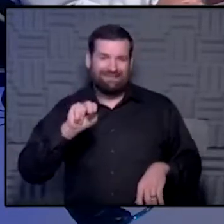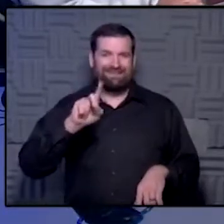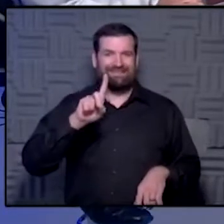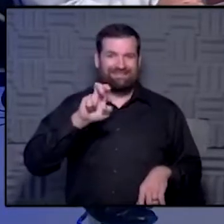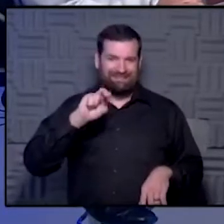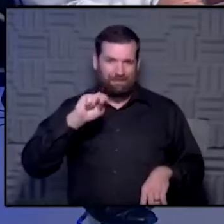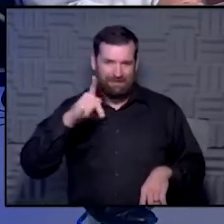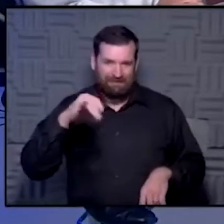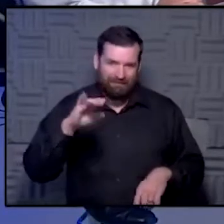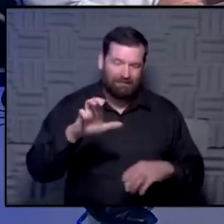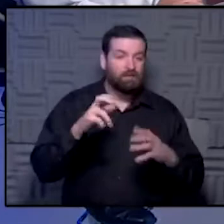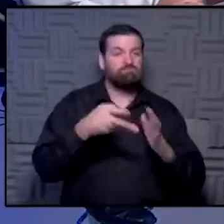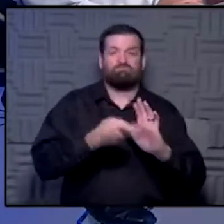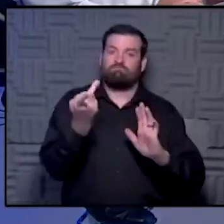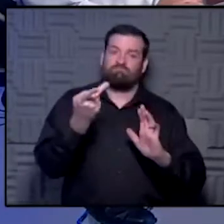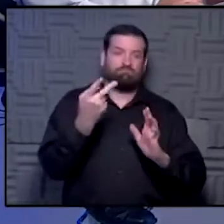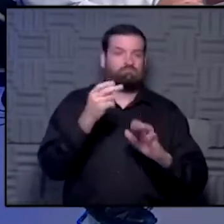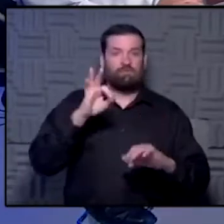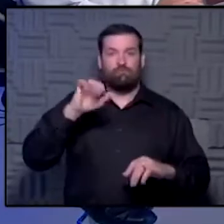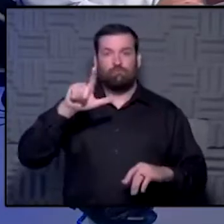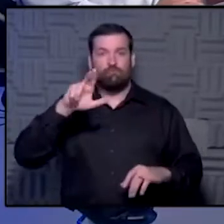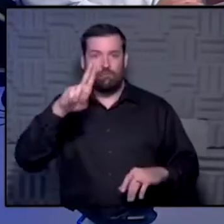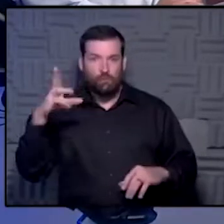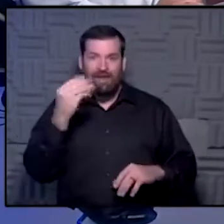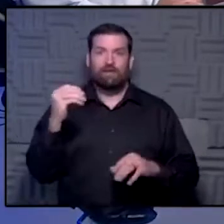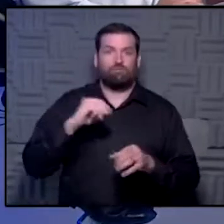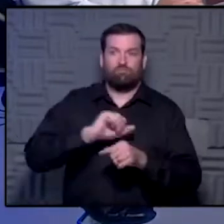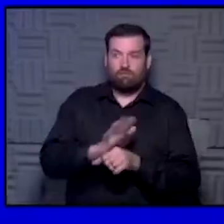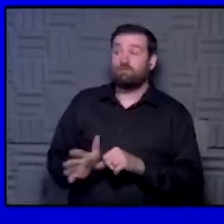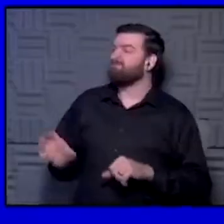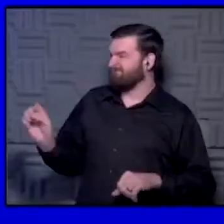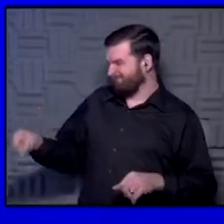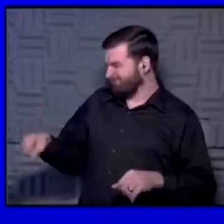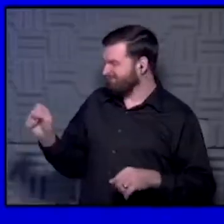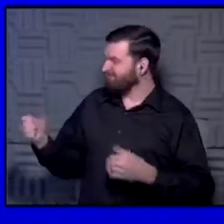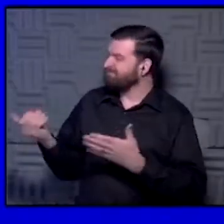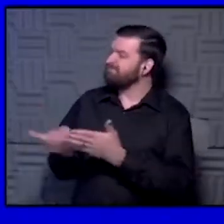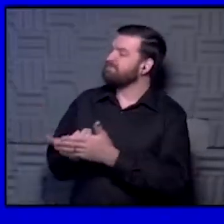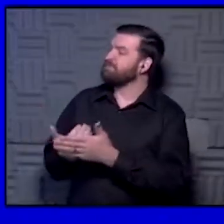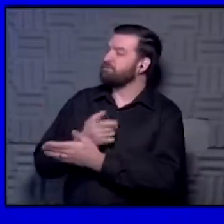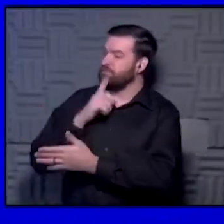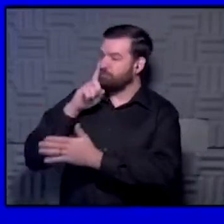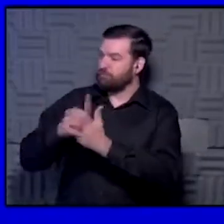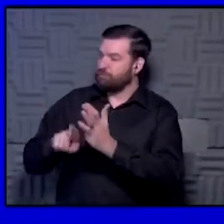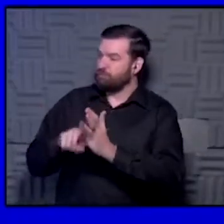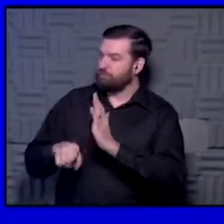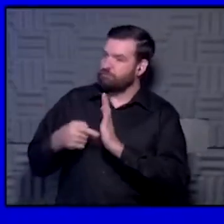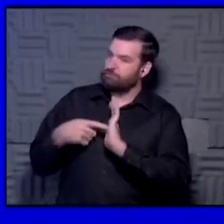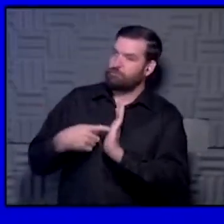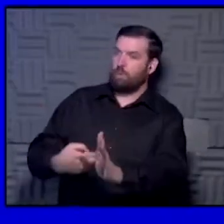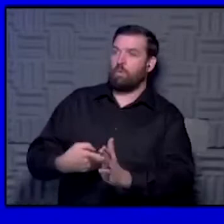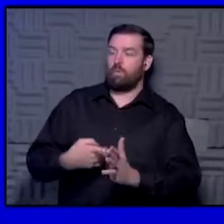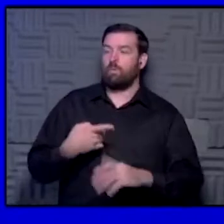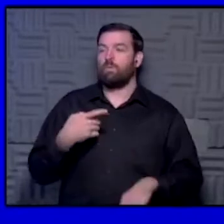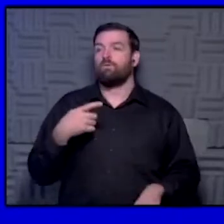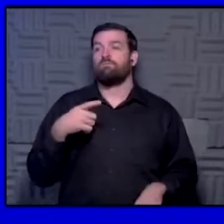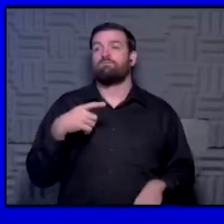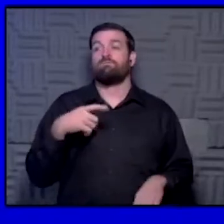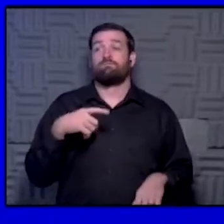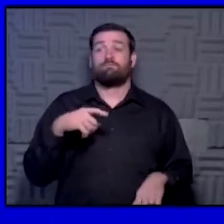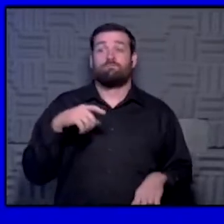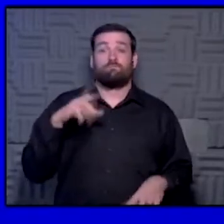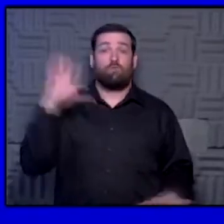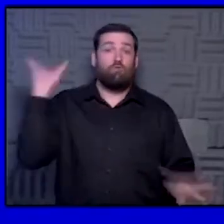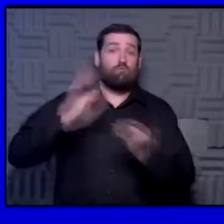and COVID. Hawkeye, thoughts? Yeah, new research has just come out showing that, there has been a decrease in